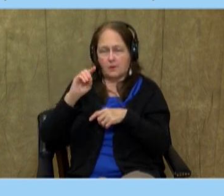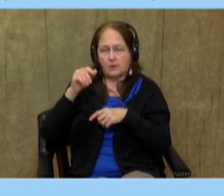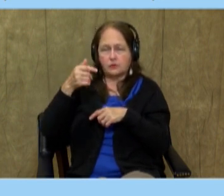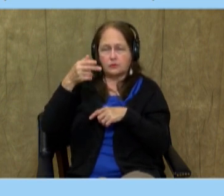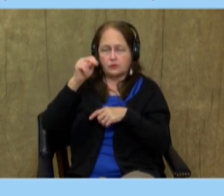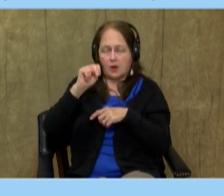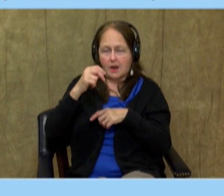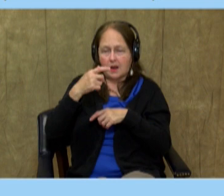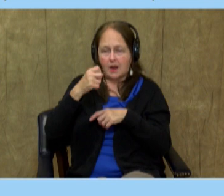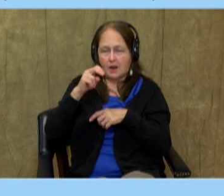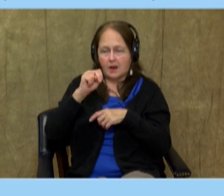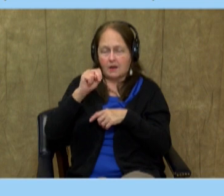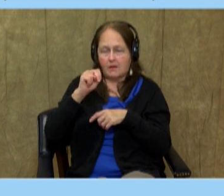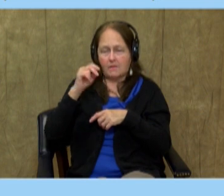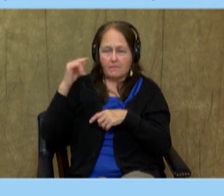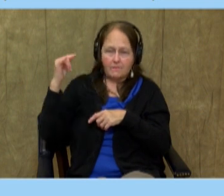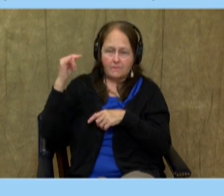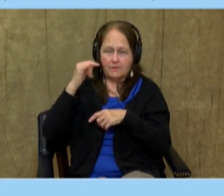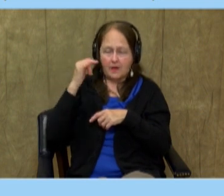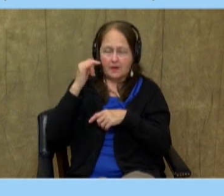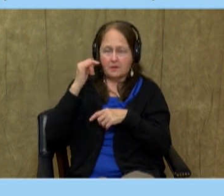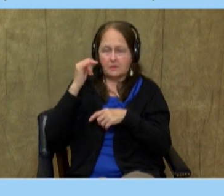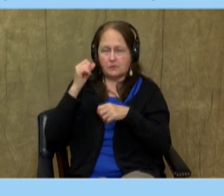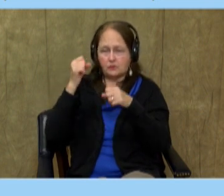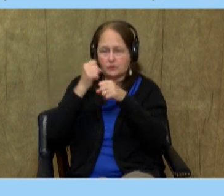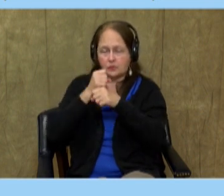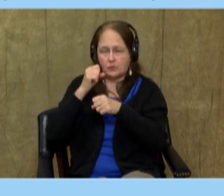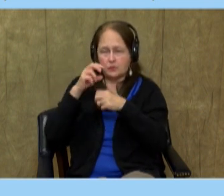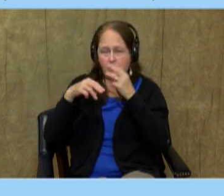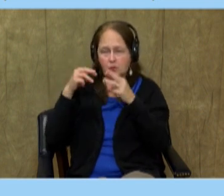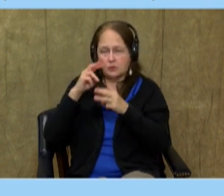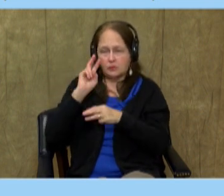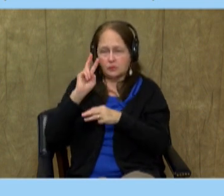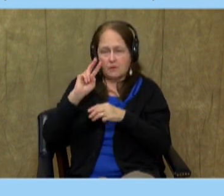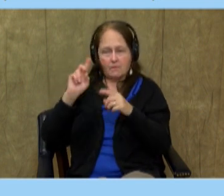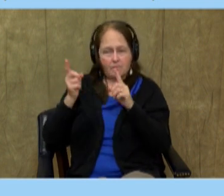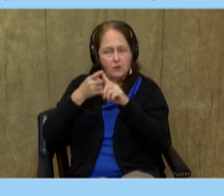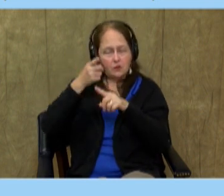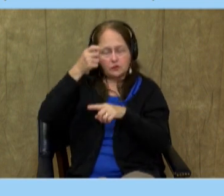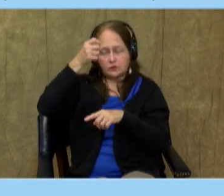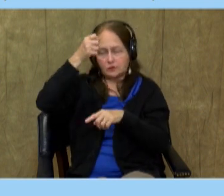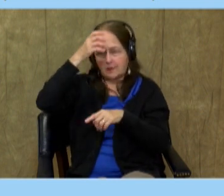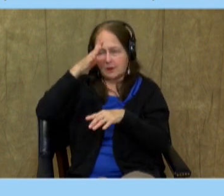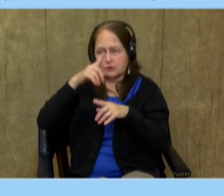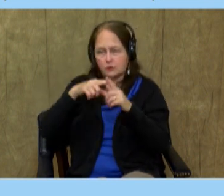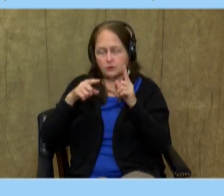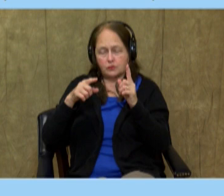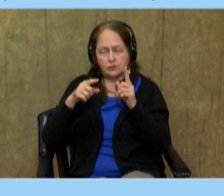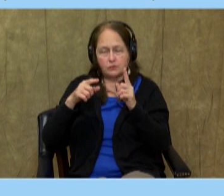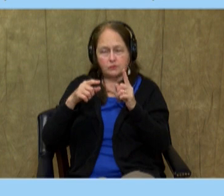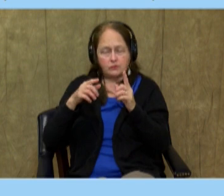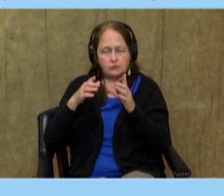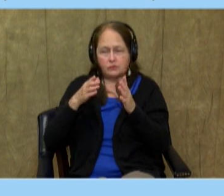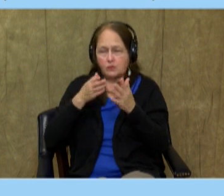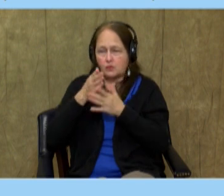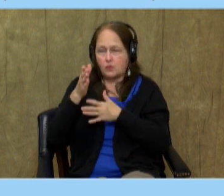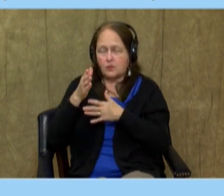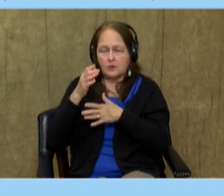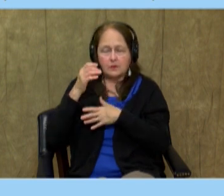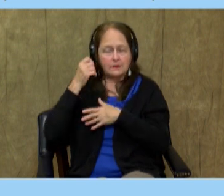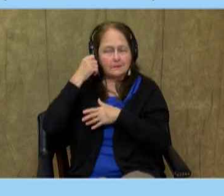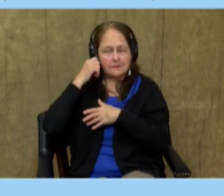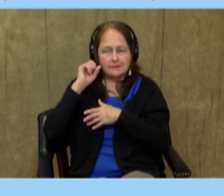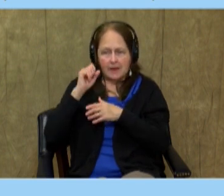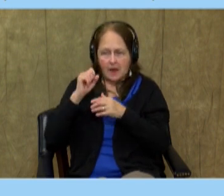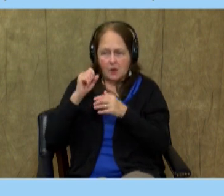airplane faster than the speed of sound. And he was the first man to do that. Then Scott Carpenter, he was a